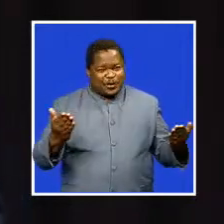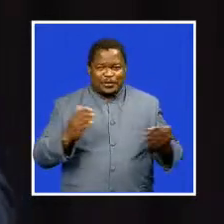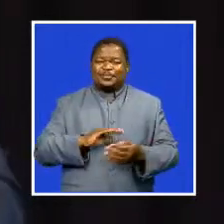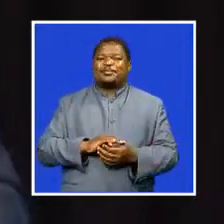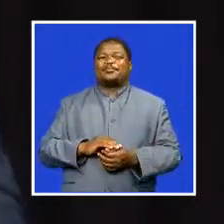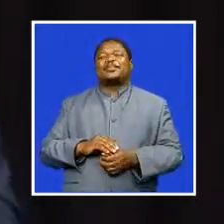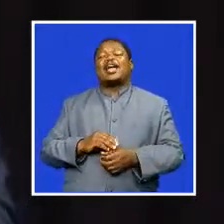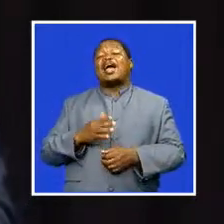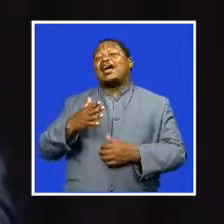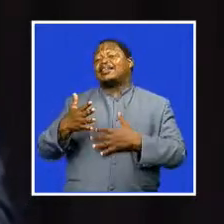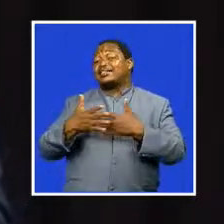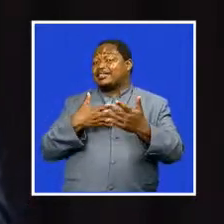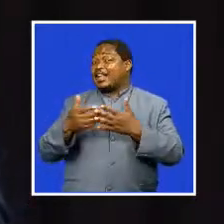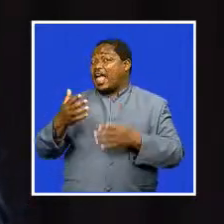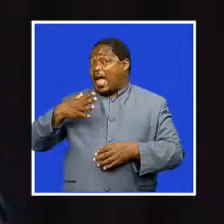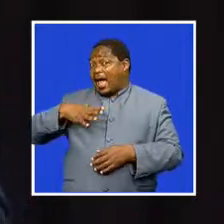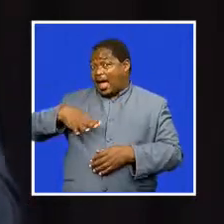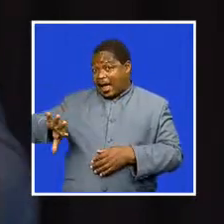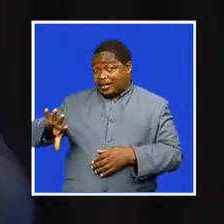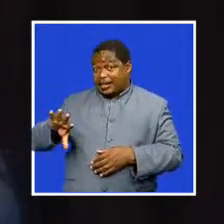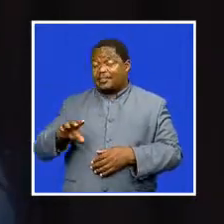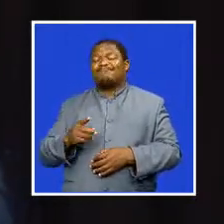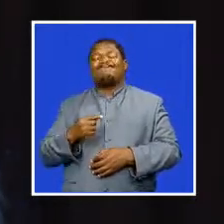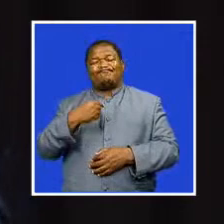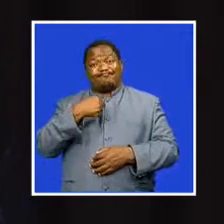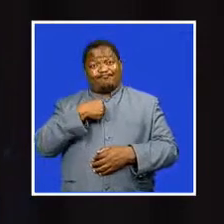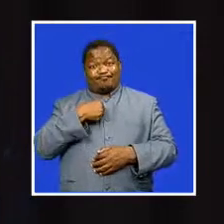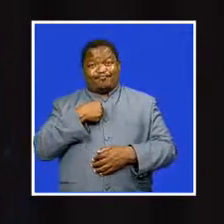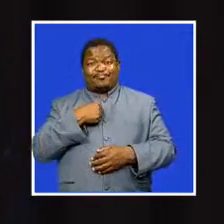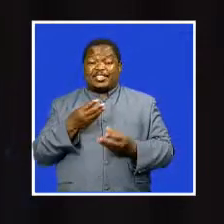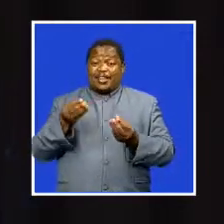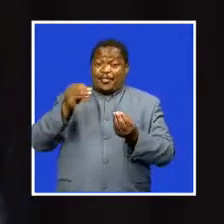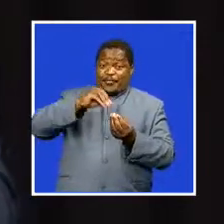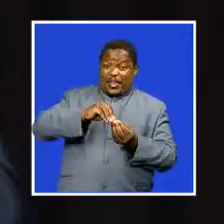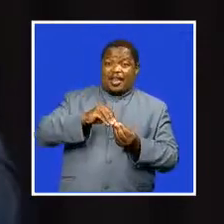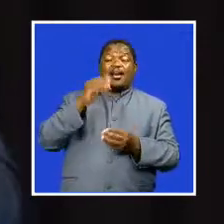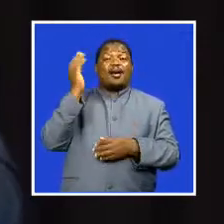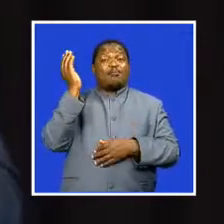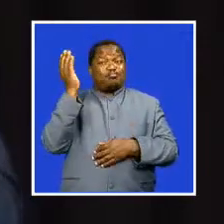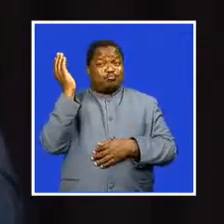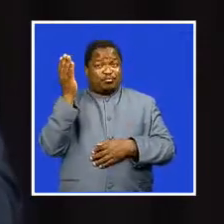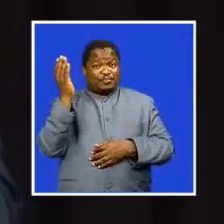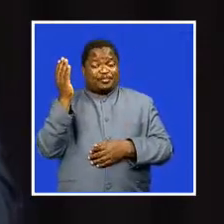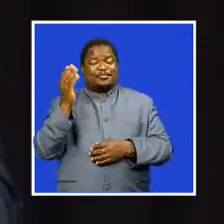kunalokunye ke lengithi angikuphawule la bekunene